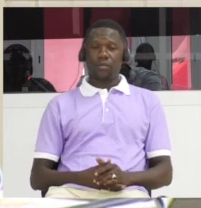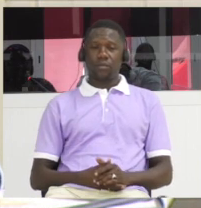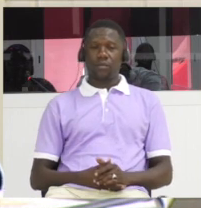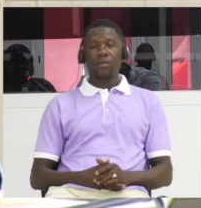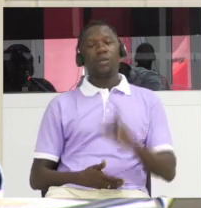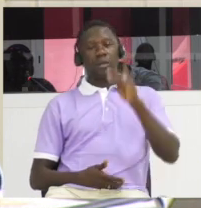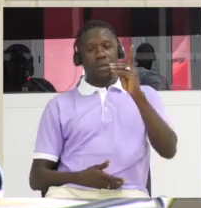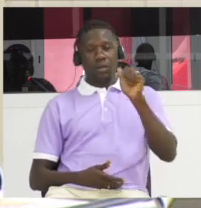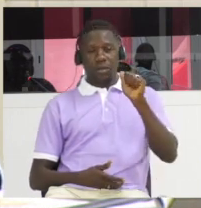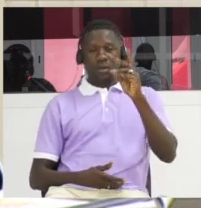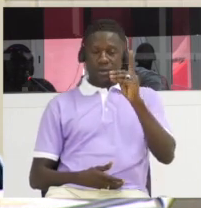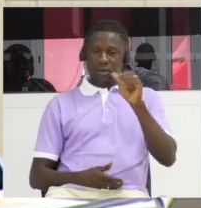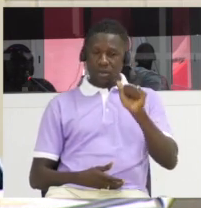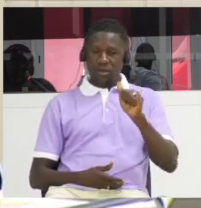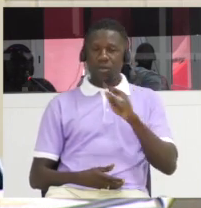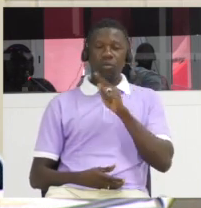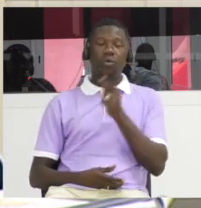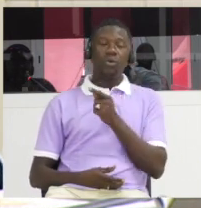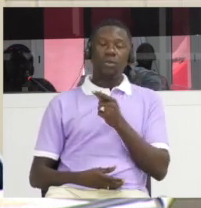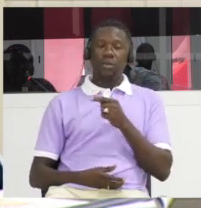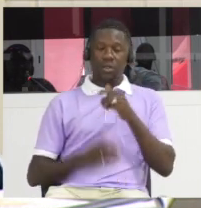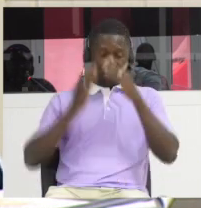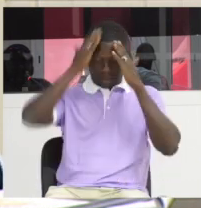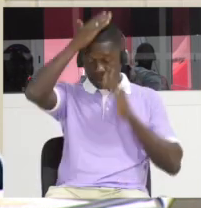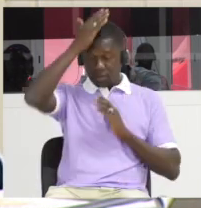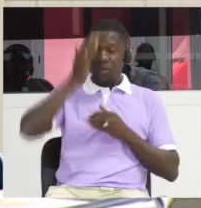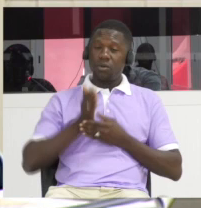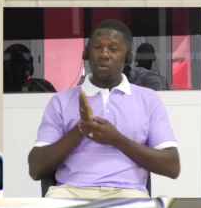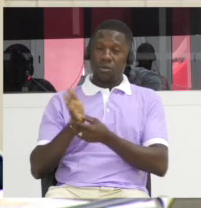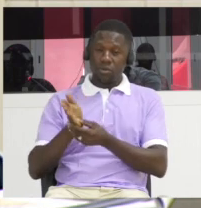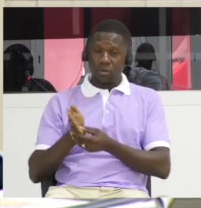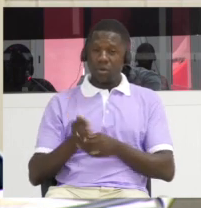Dada was the army commander of the